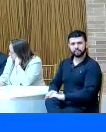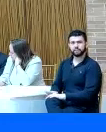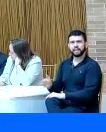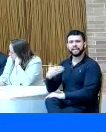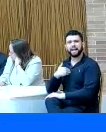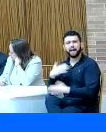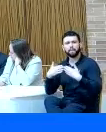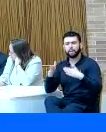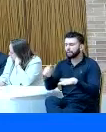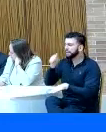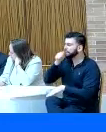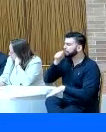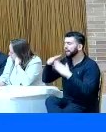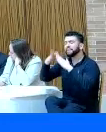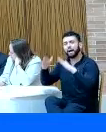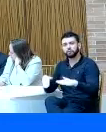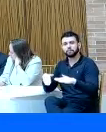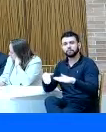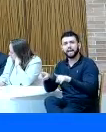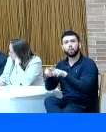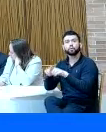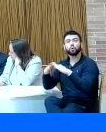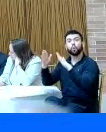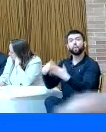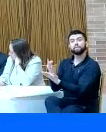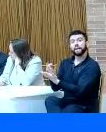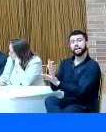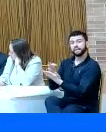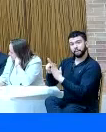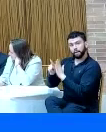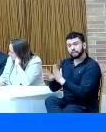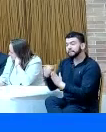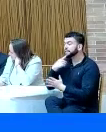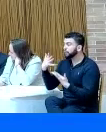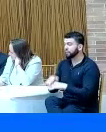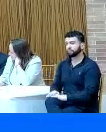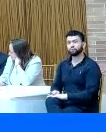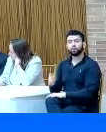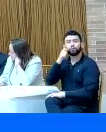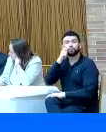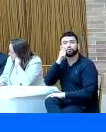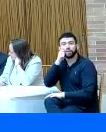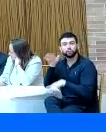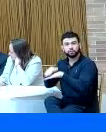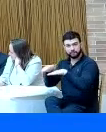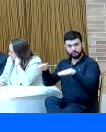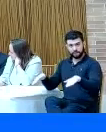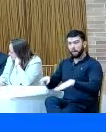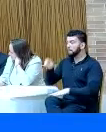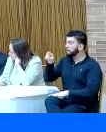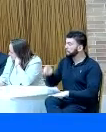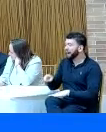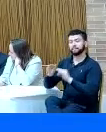housing and home financing policy po explained that racial segregation must be an obvious